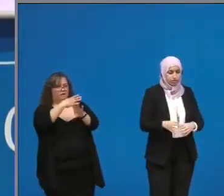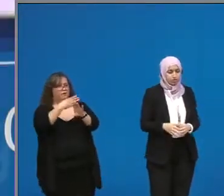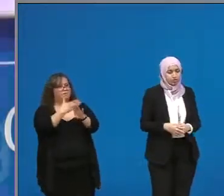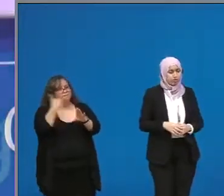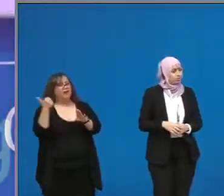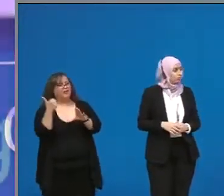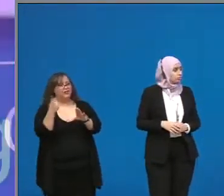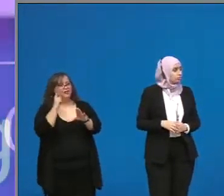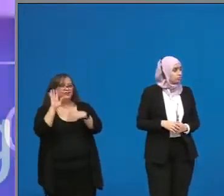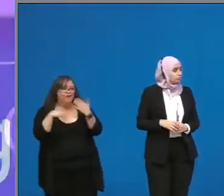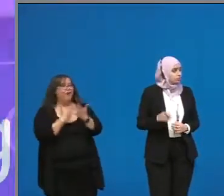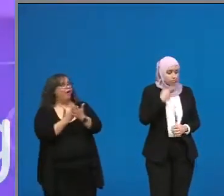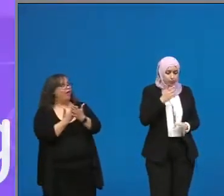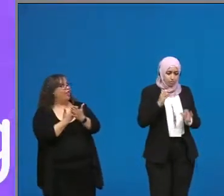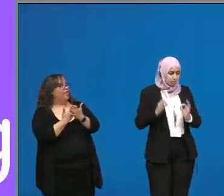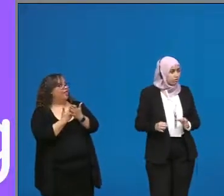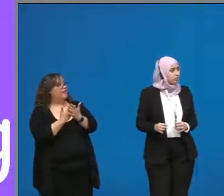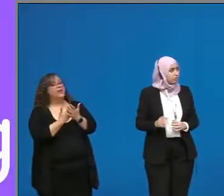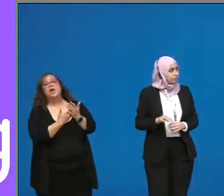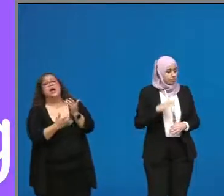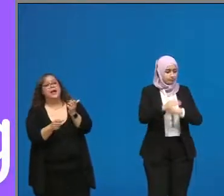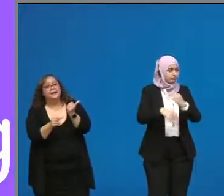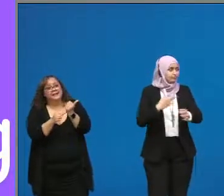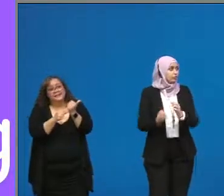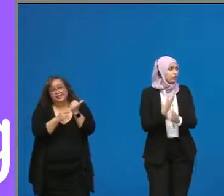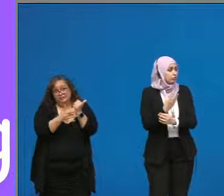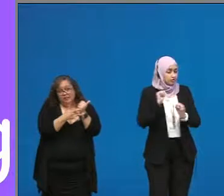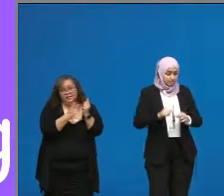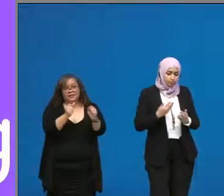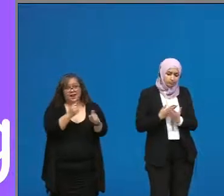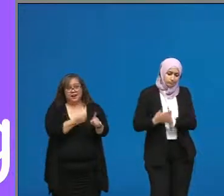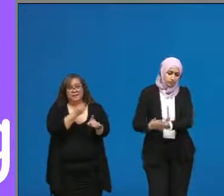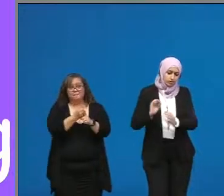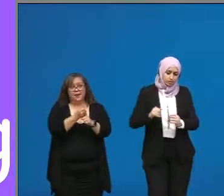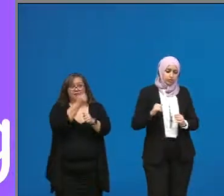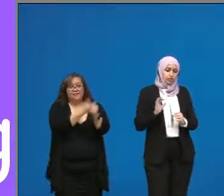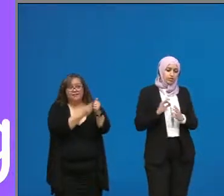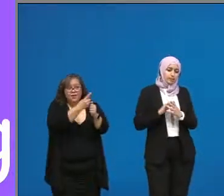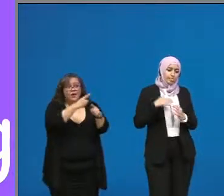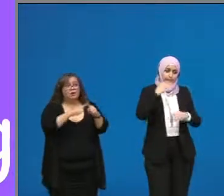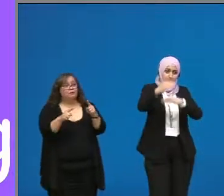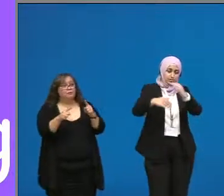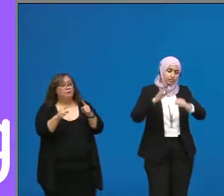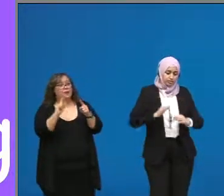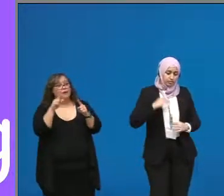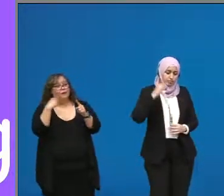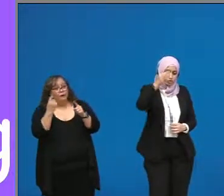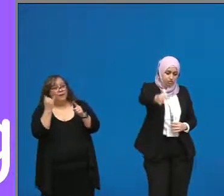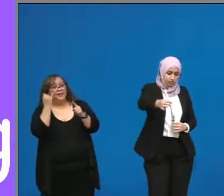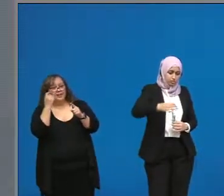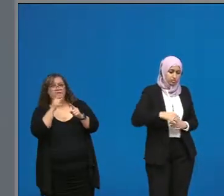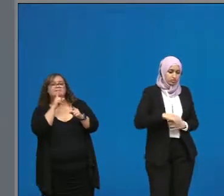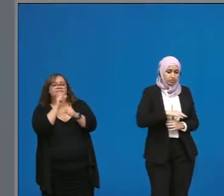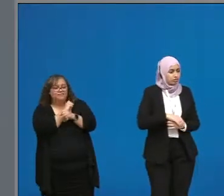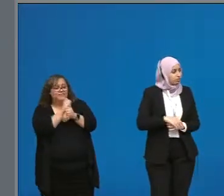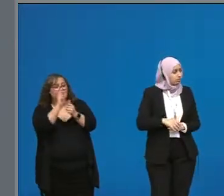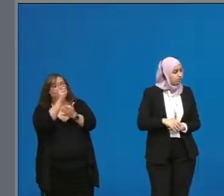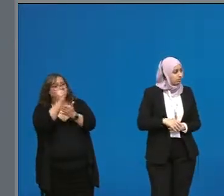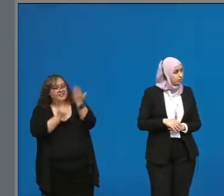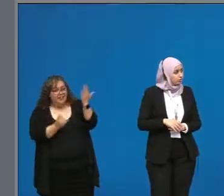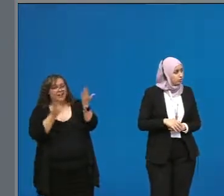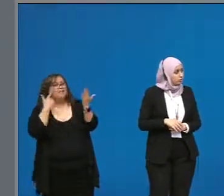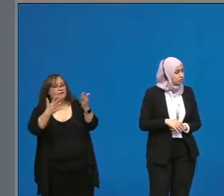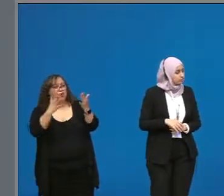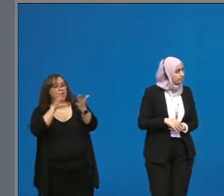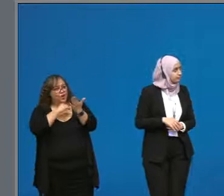that assistive technology can impact everybody, but it can only do that if we supply the tools and if we design the learning. So what do we need to